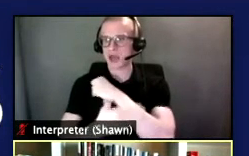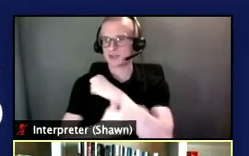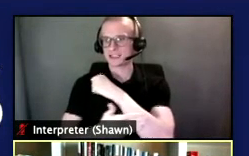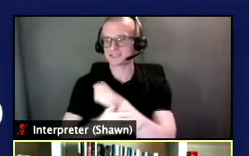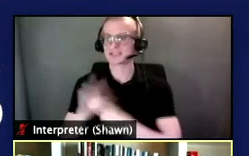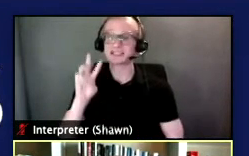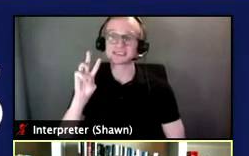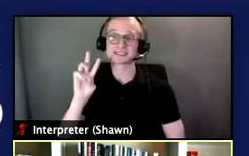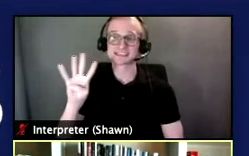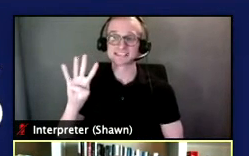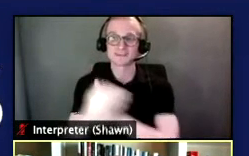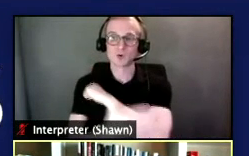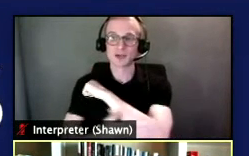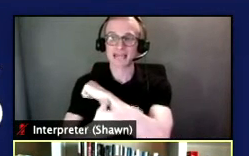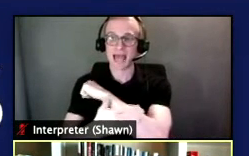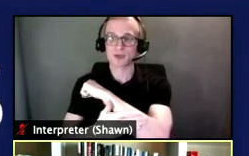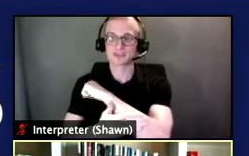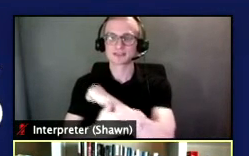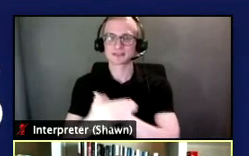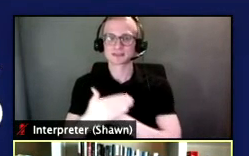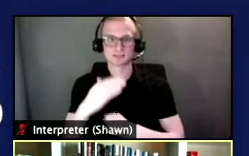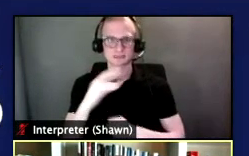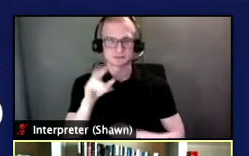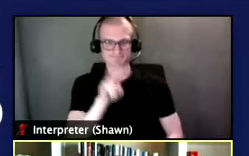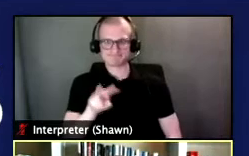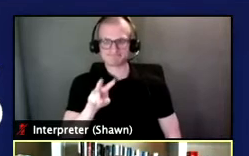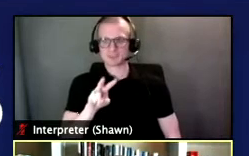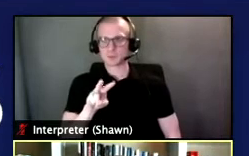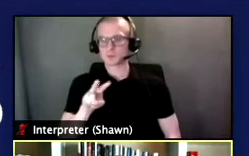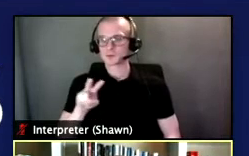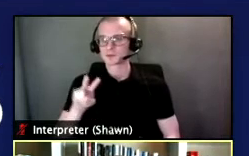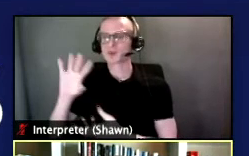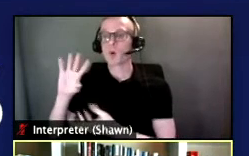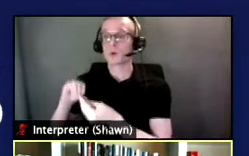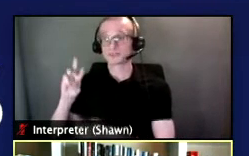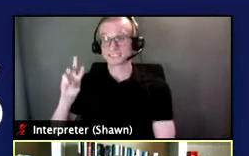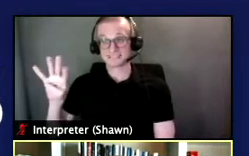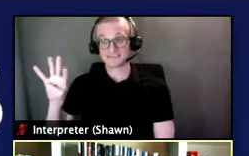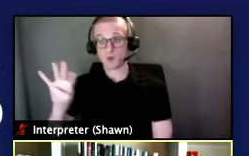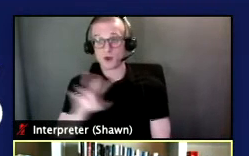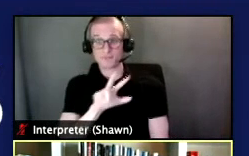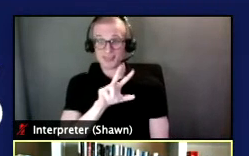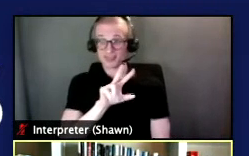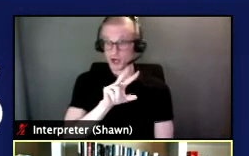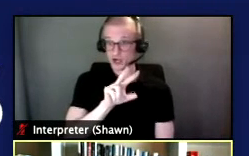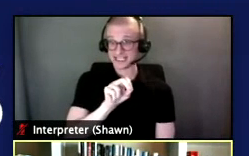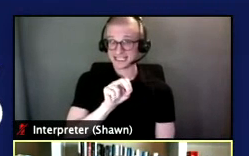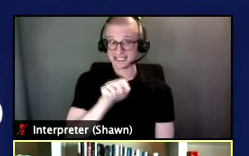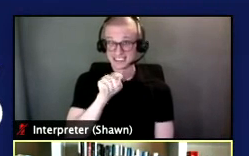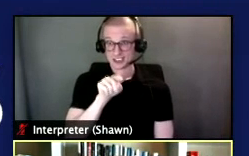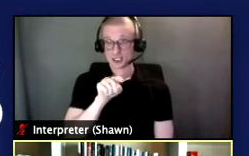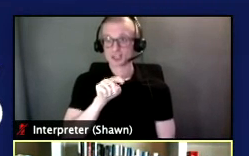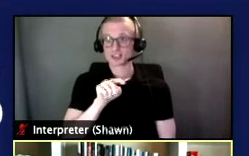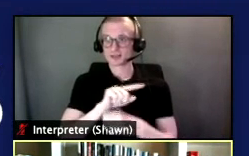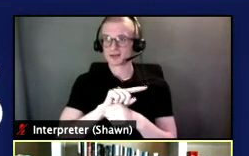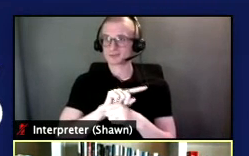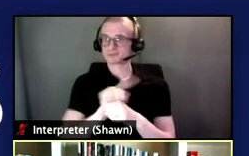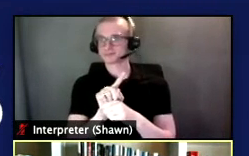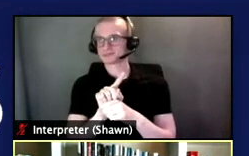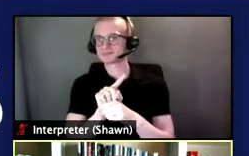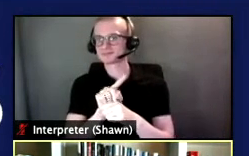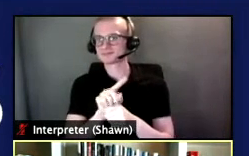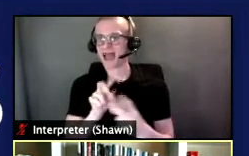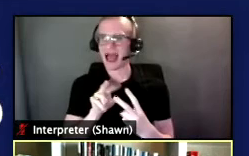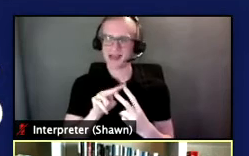counties, I count 30 on this slide that have moved either last week or this week.